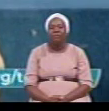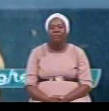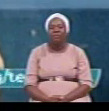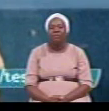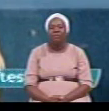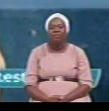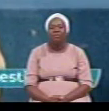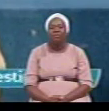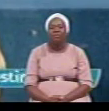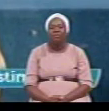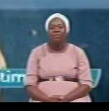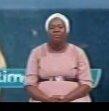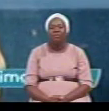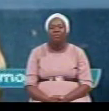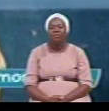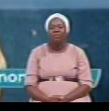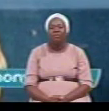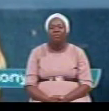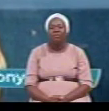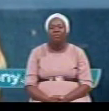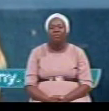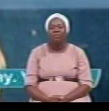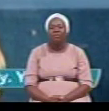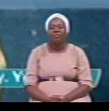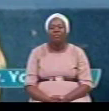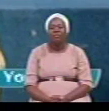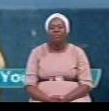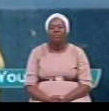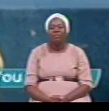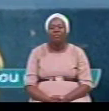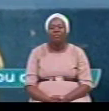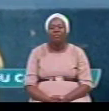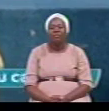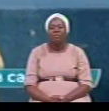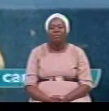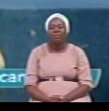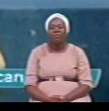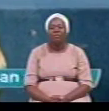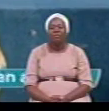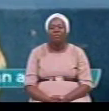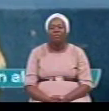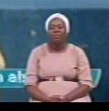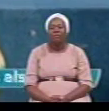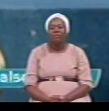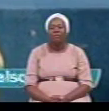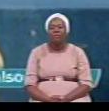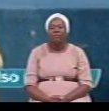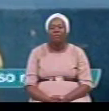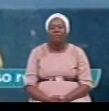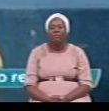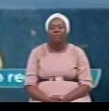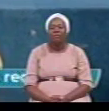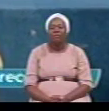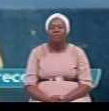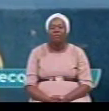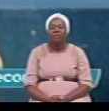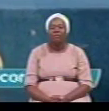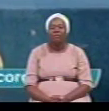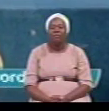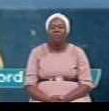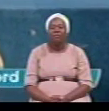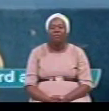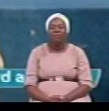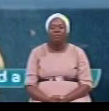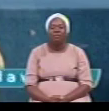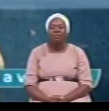Chikote fingi fia kulanda mweba ntuba kwa lesa. Pama yawa chindeta ndewa tasha. Ndefo wakeshwa na panga